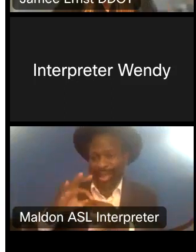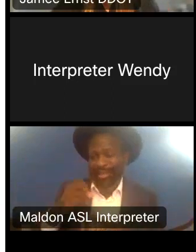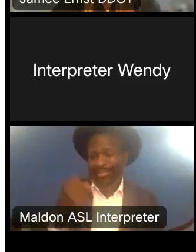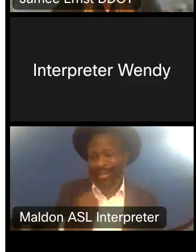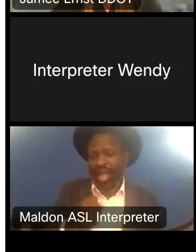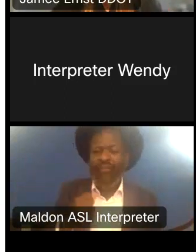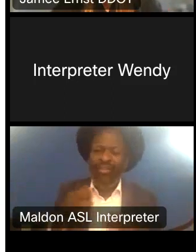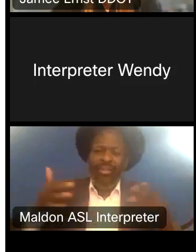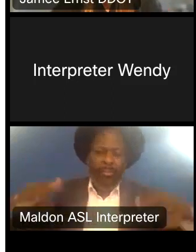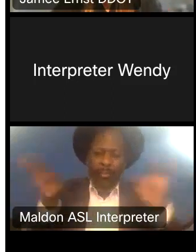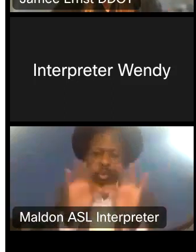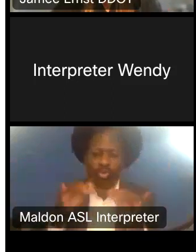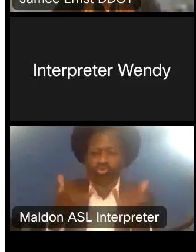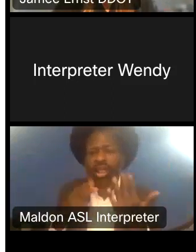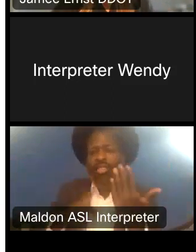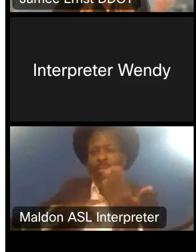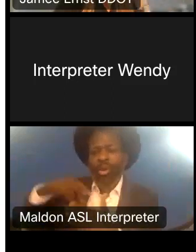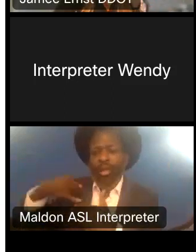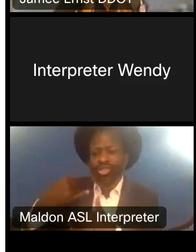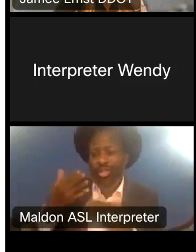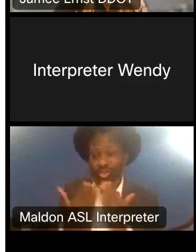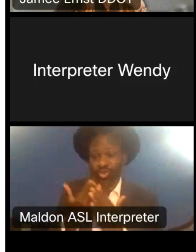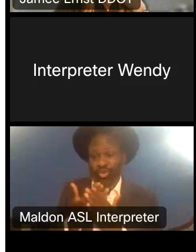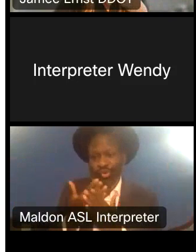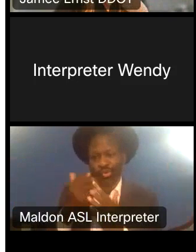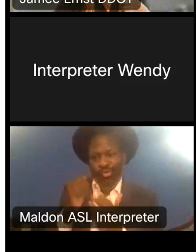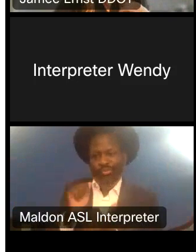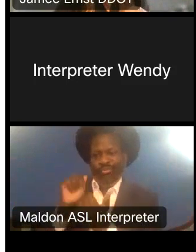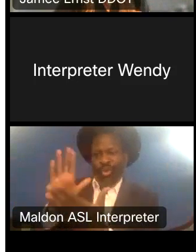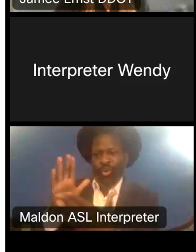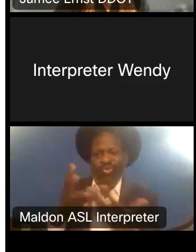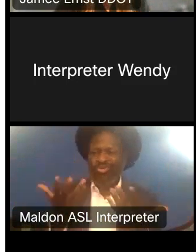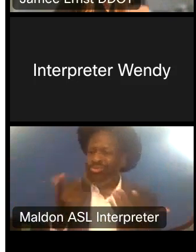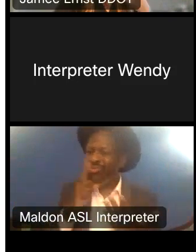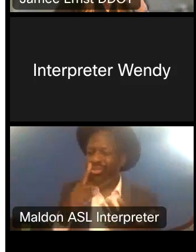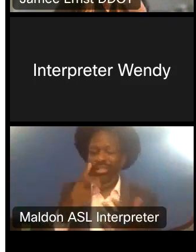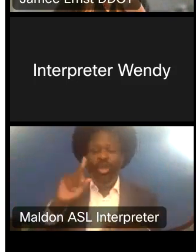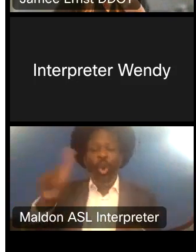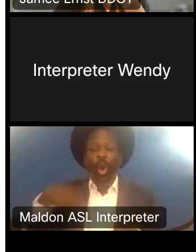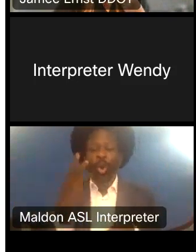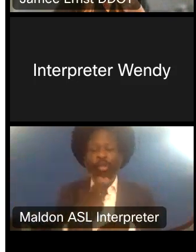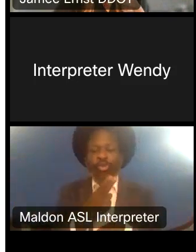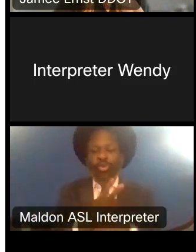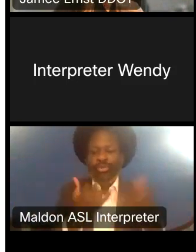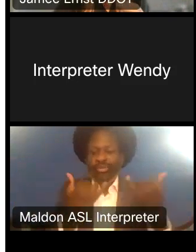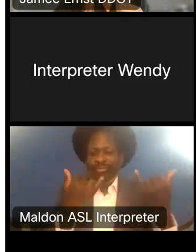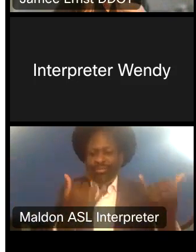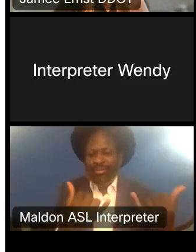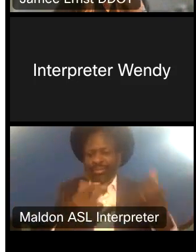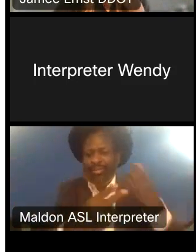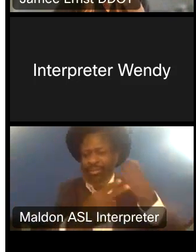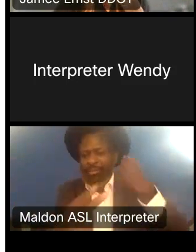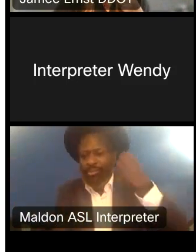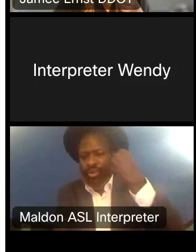as conceived, or the new alternative, is just using the existing bridge, which, if I'm not mistaken, is something like